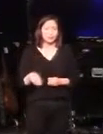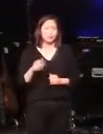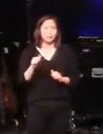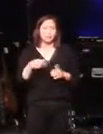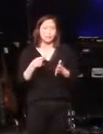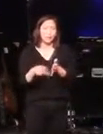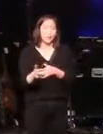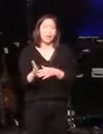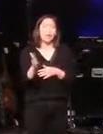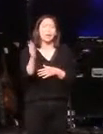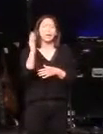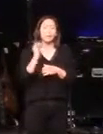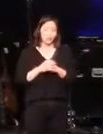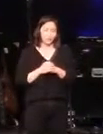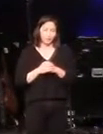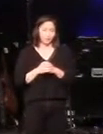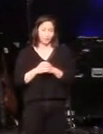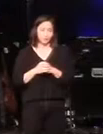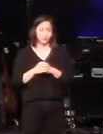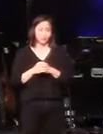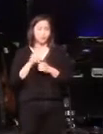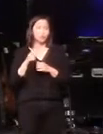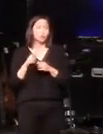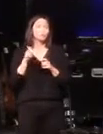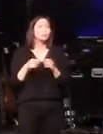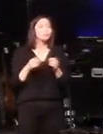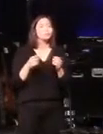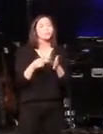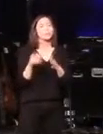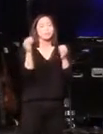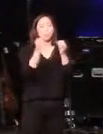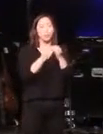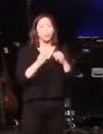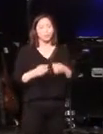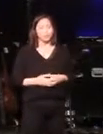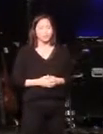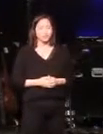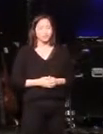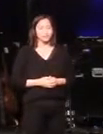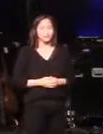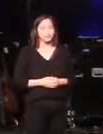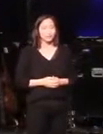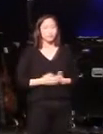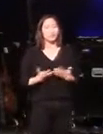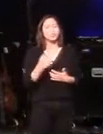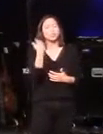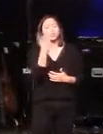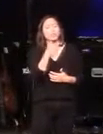Him. What would it take for you to give in a way that you trust in Him?